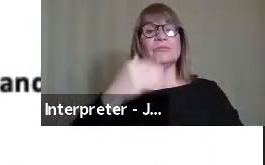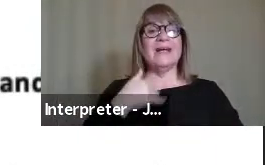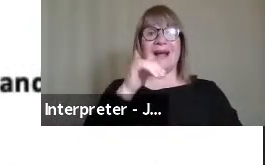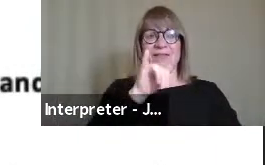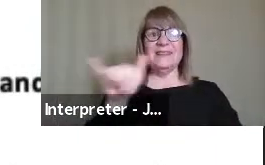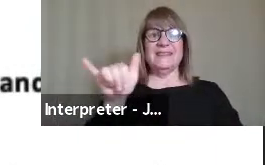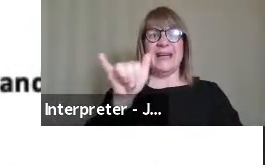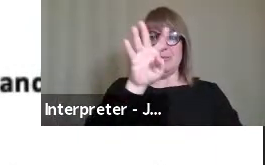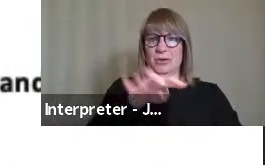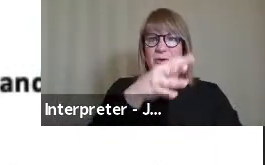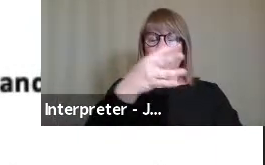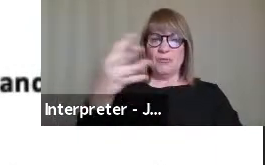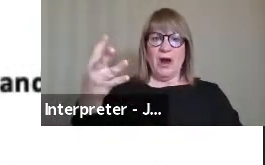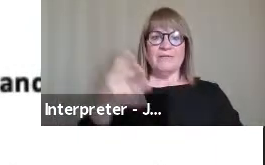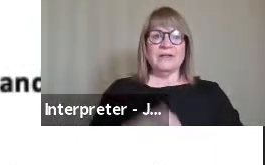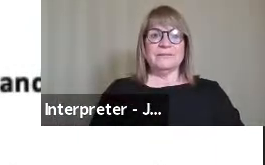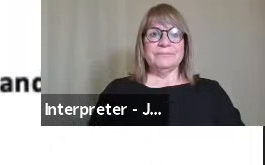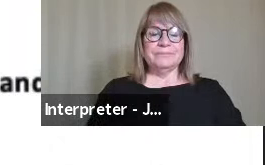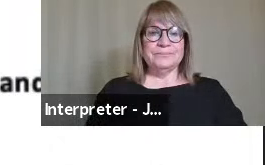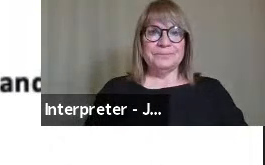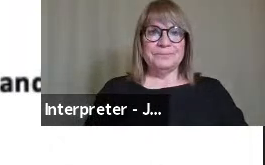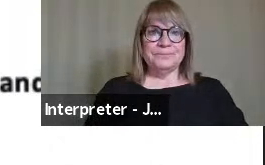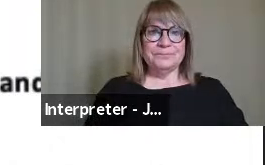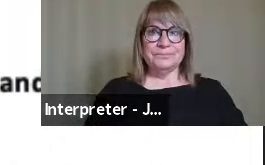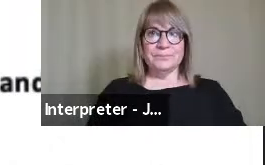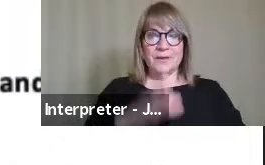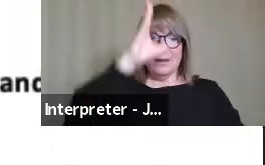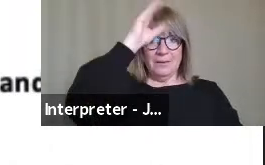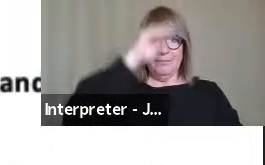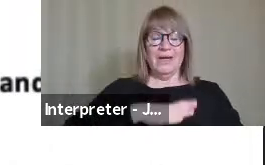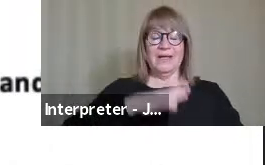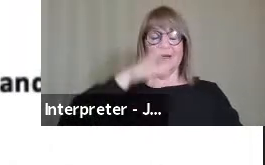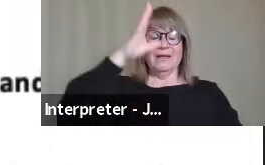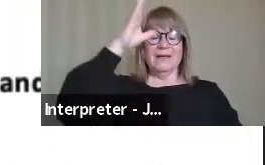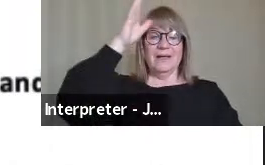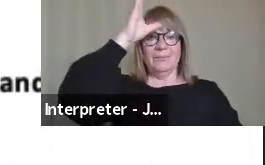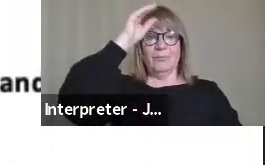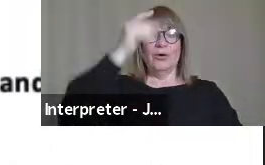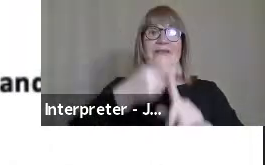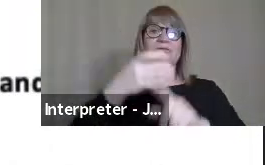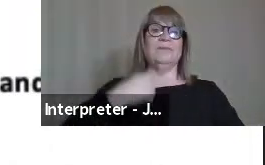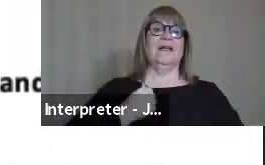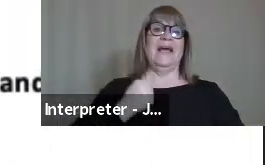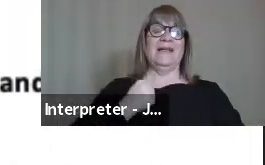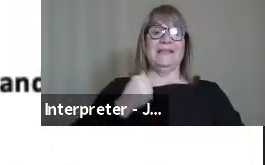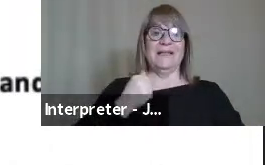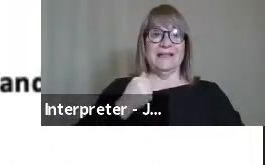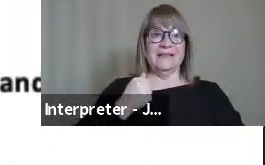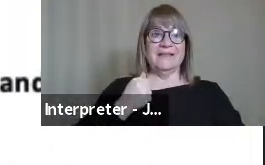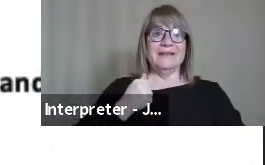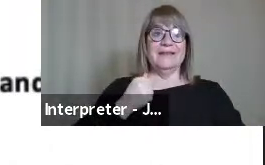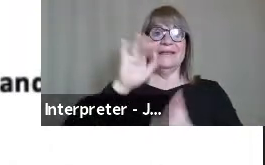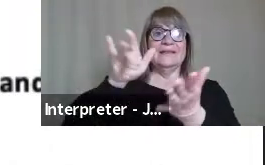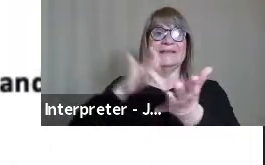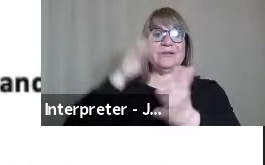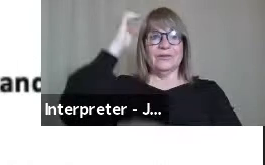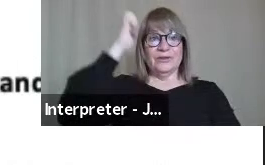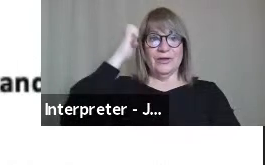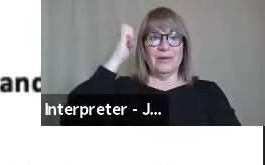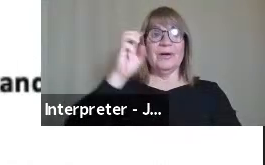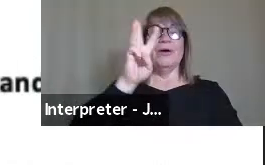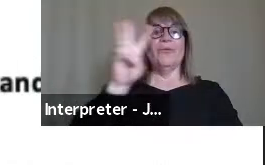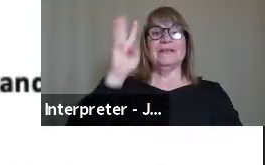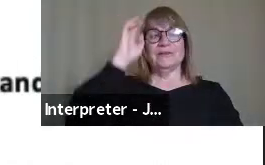uh um although men and boys from canada central europe eastern europe northwestern europe and the middle east still have protective